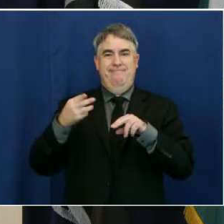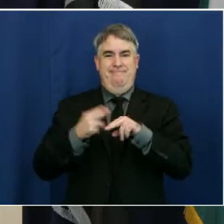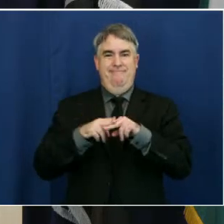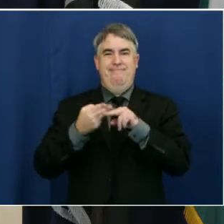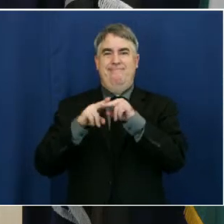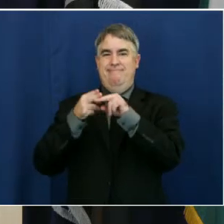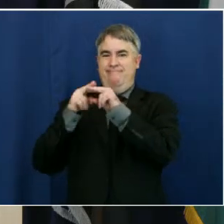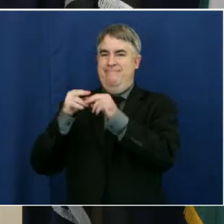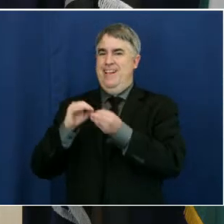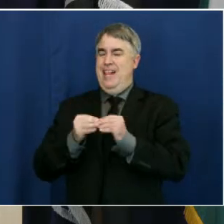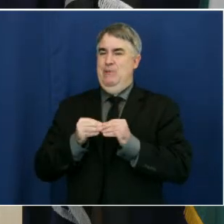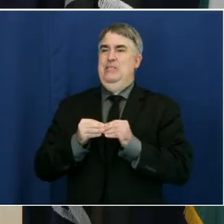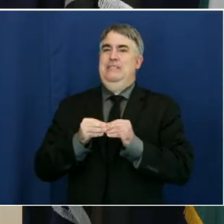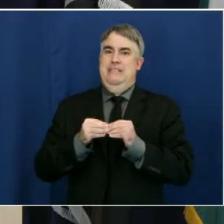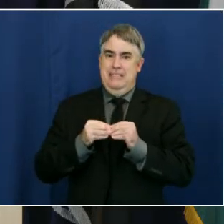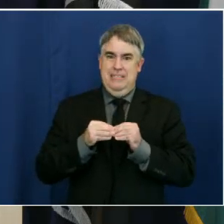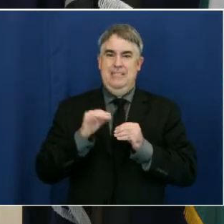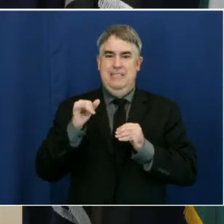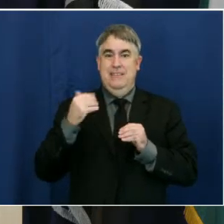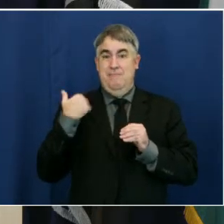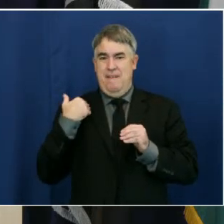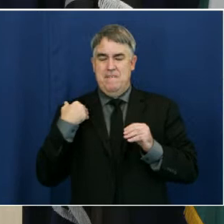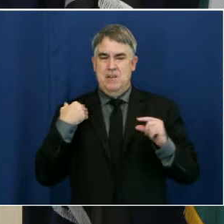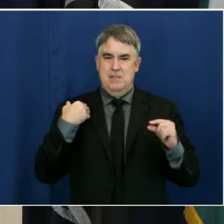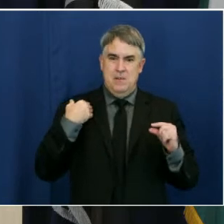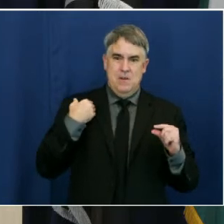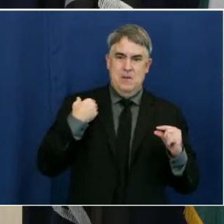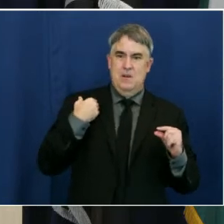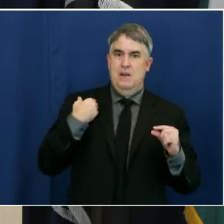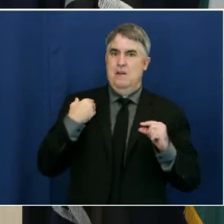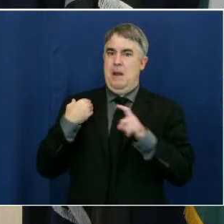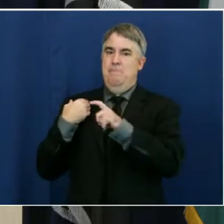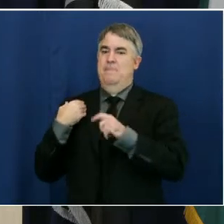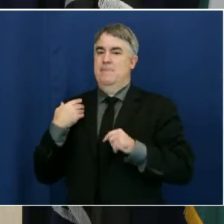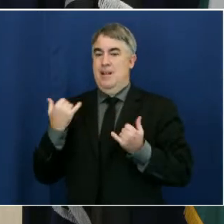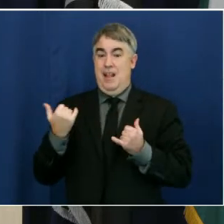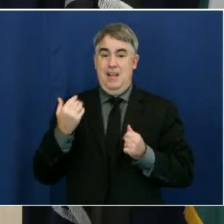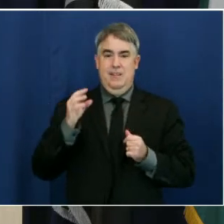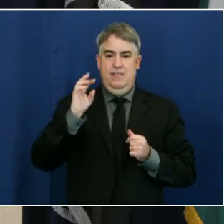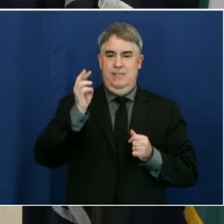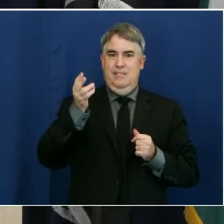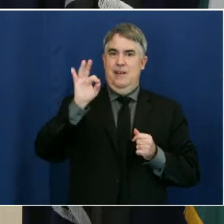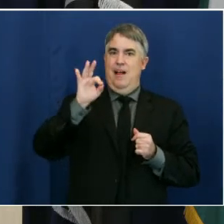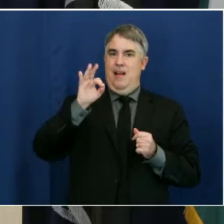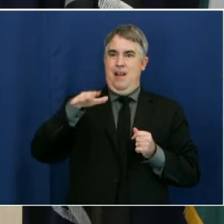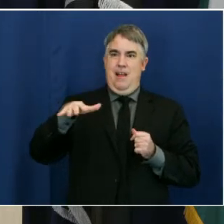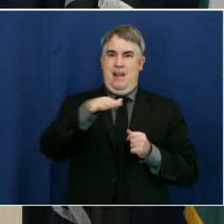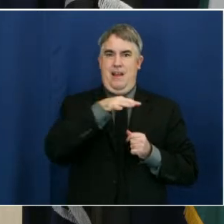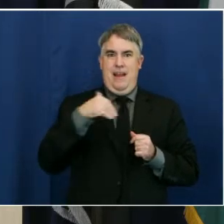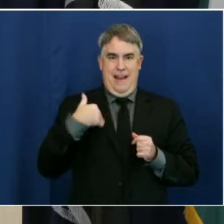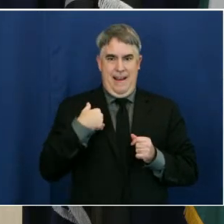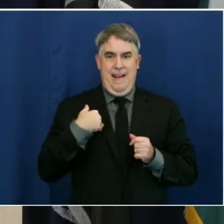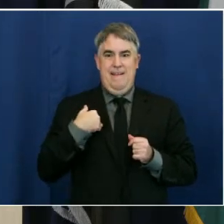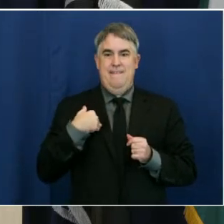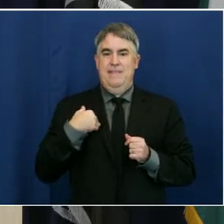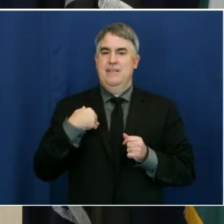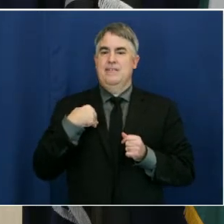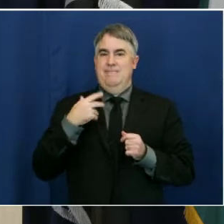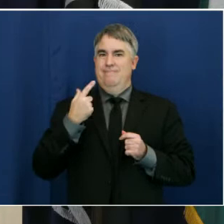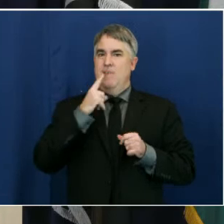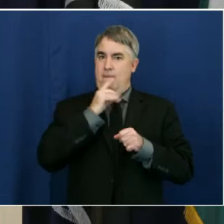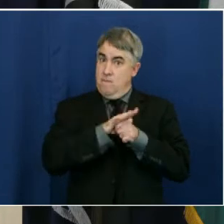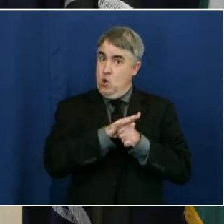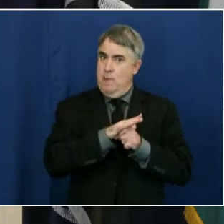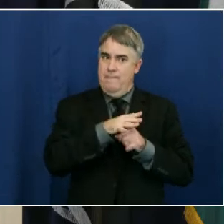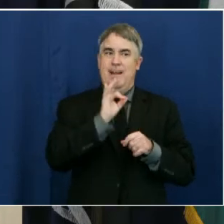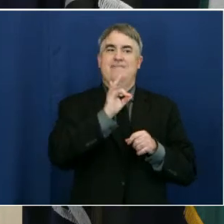a briefing. We've had 69 confirmed variant cases in San Diego and 28 probable cases